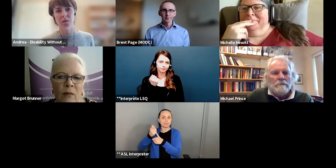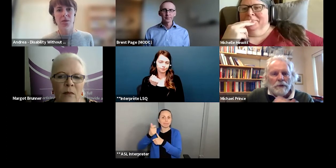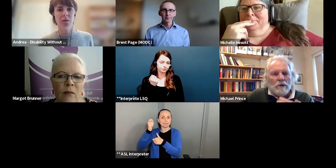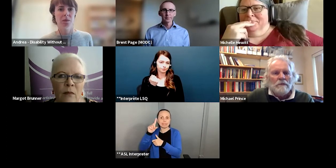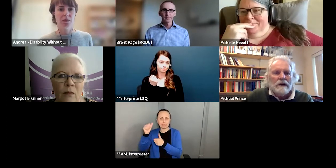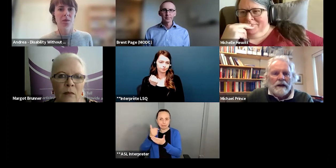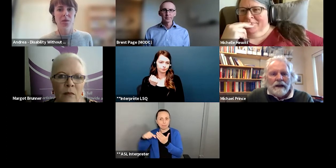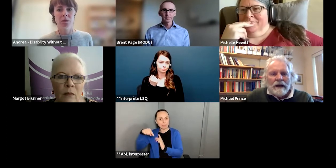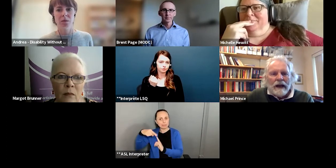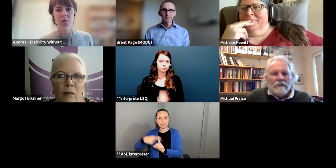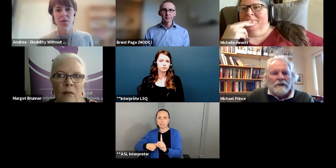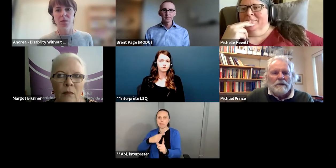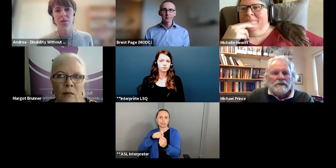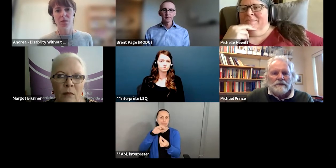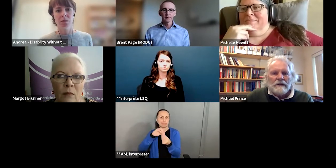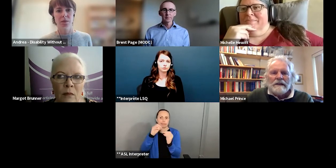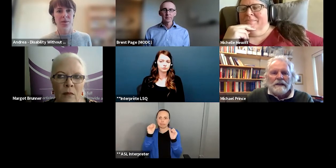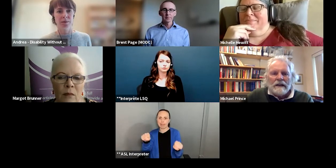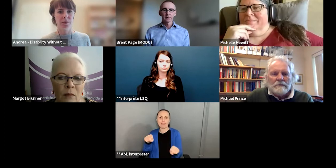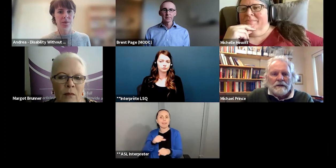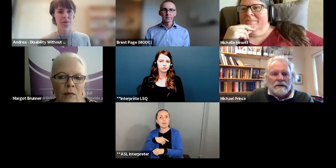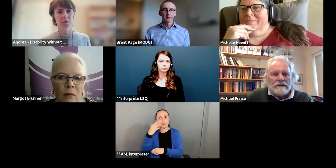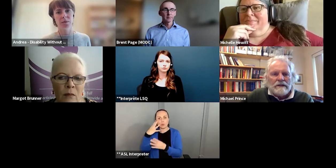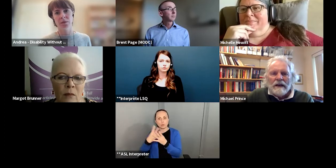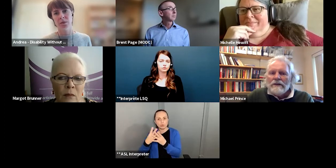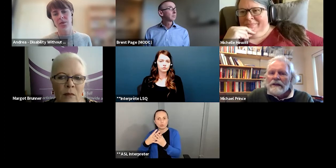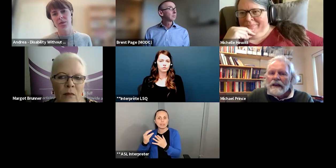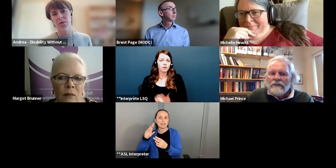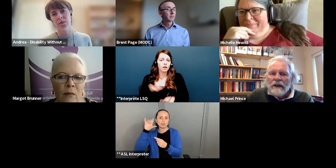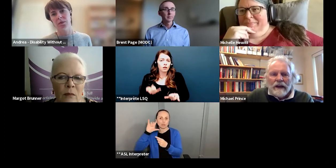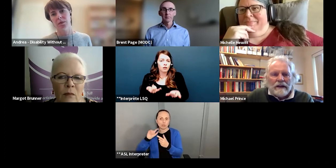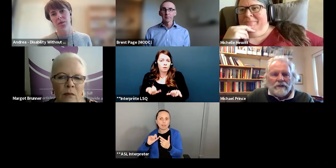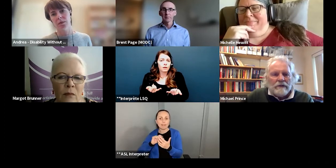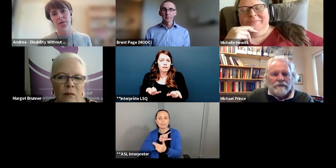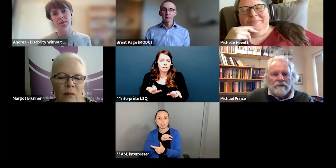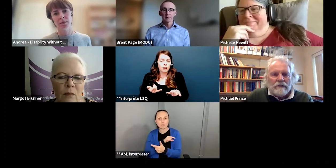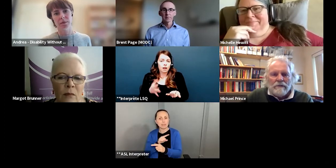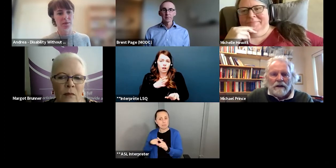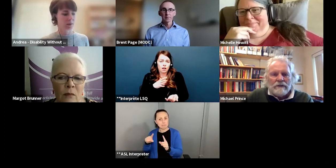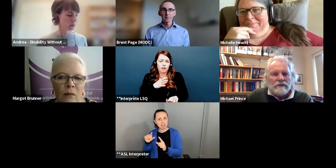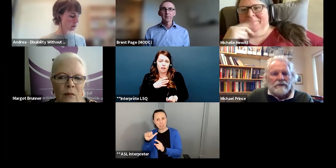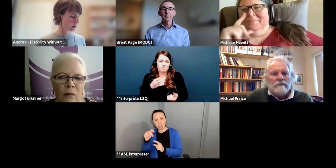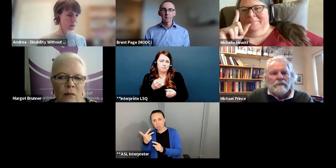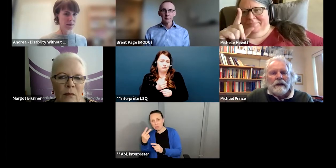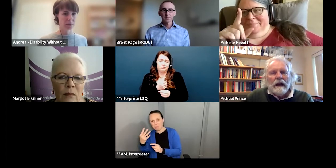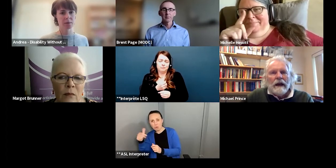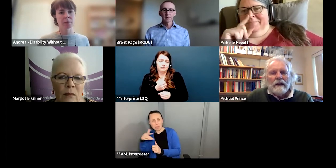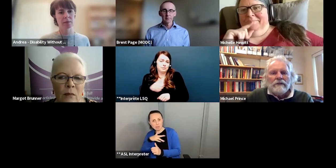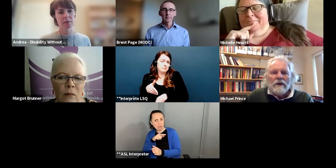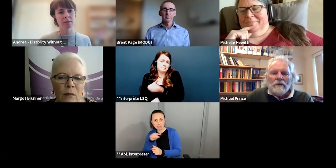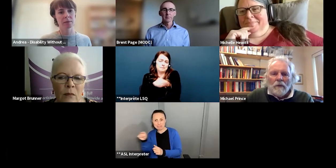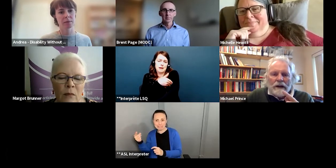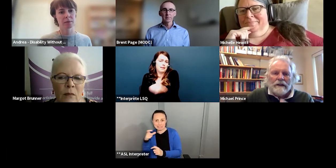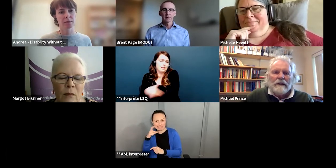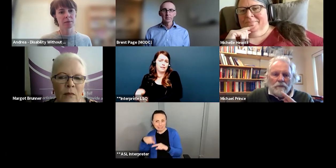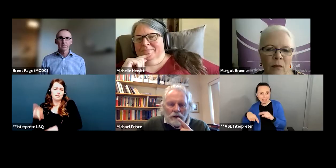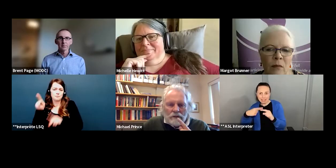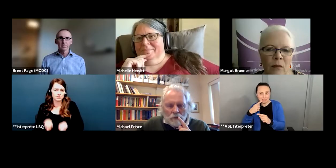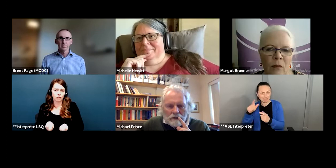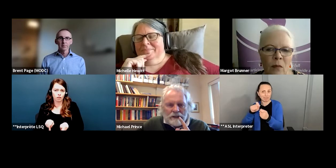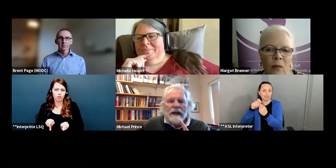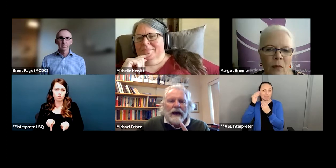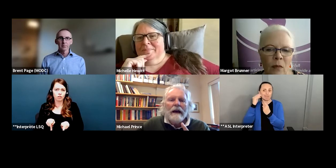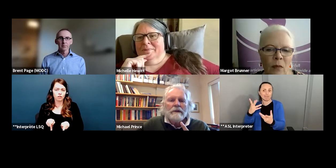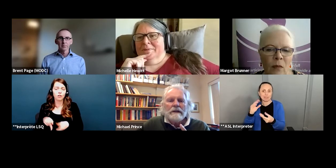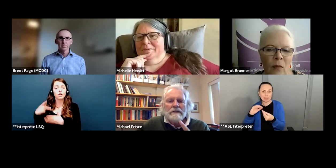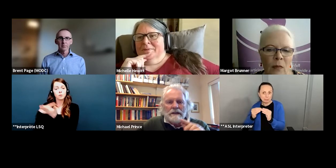this month. Boom. And we know what the screening eligibility is. You can't say that in 3 or 4 other provinces. And so what